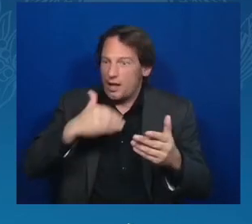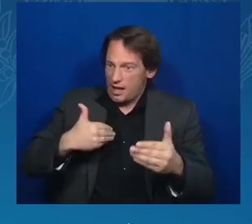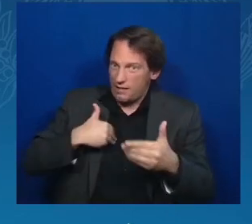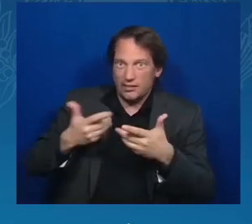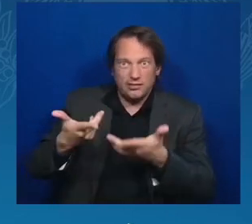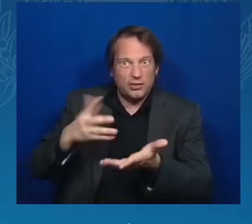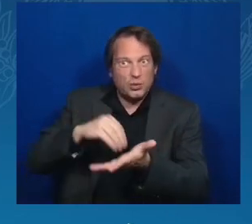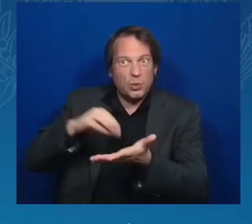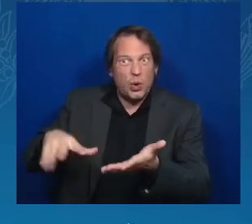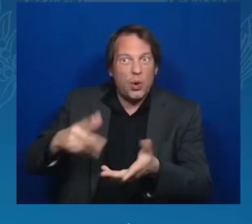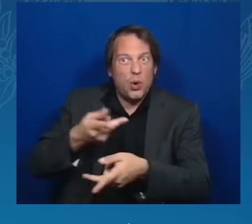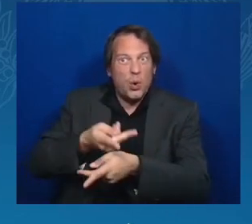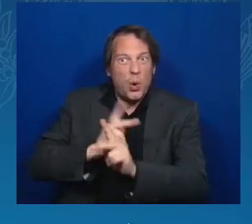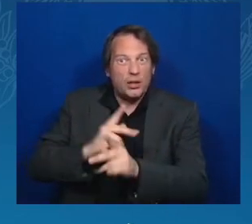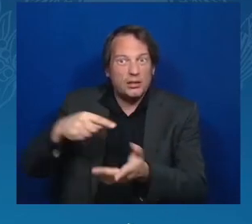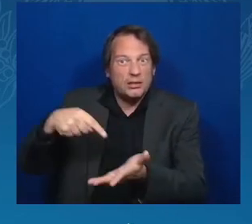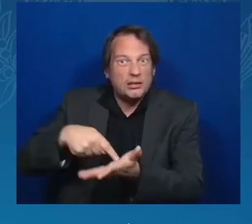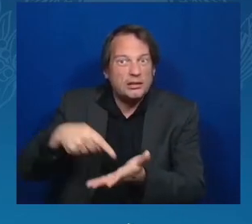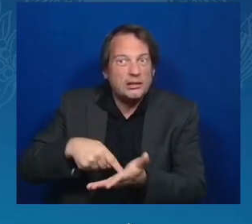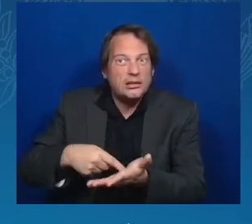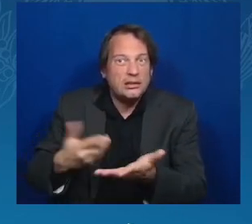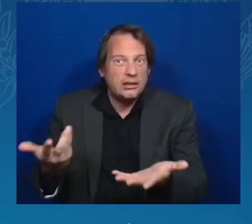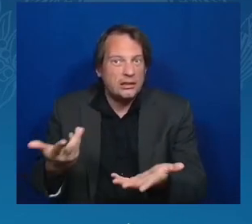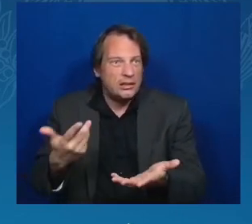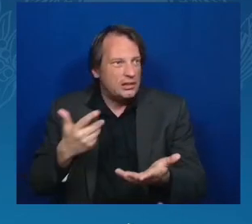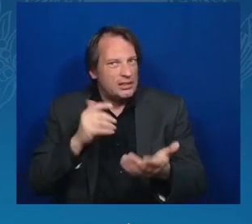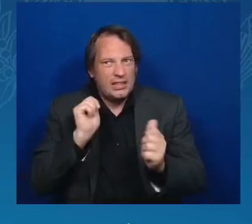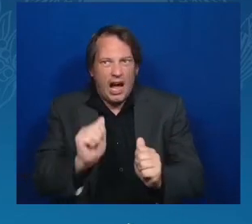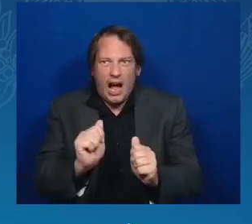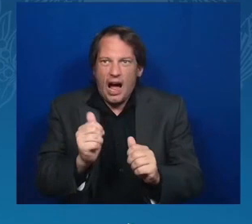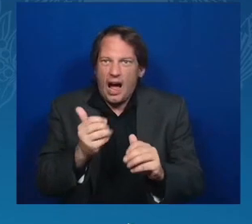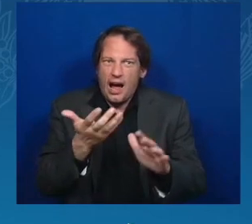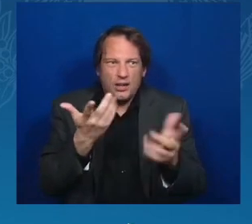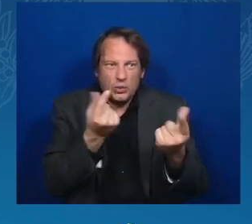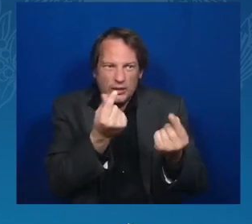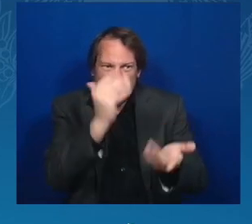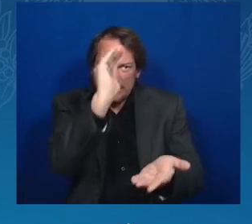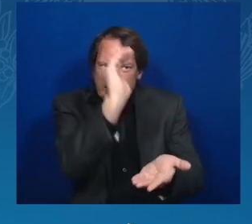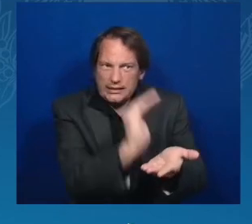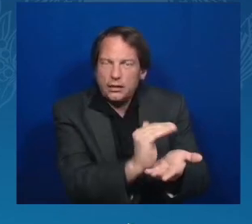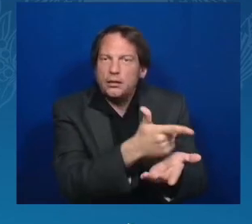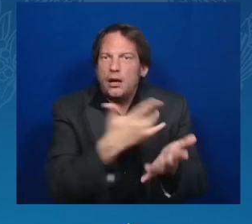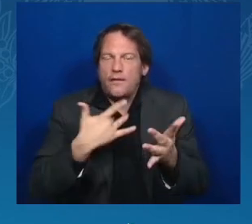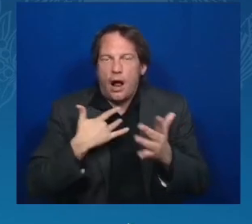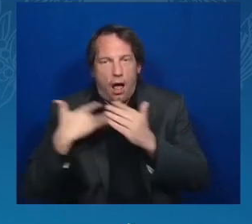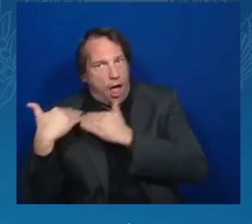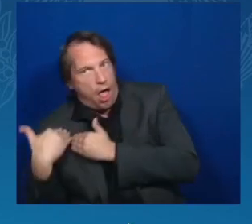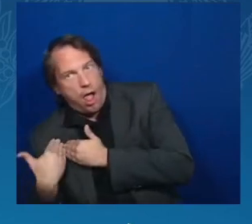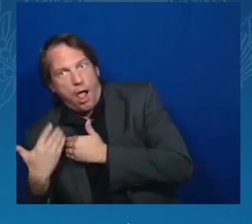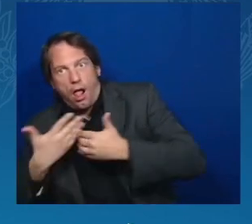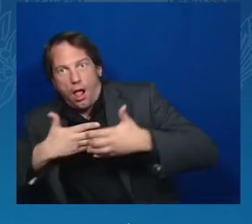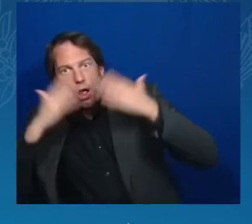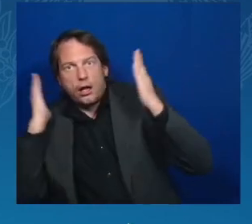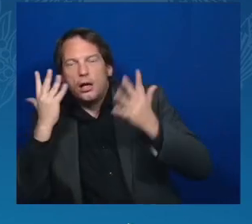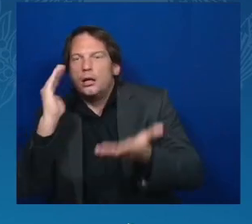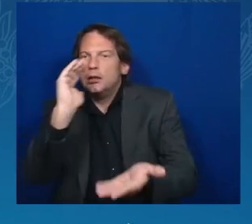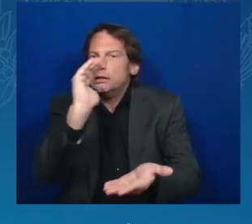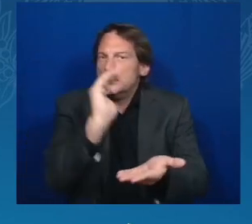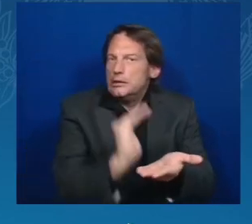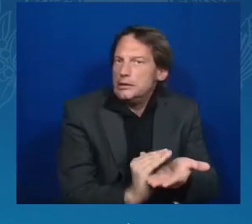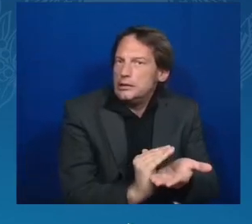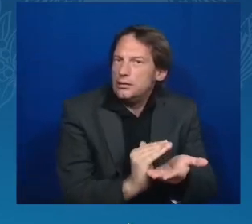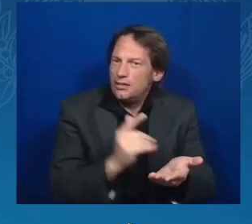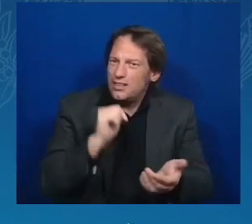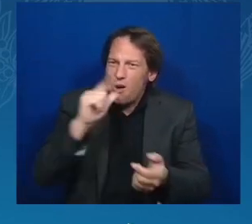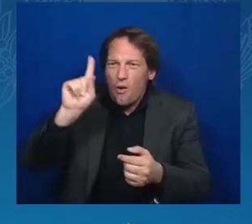not only for public service, but most people should not have to carry this kind of worry. And so far then,